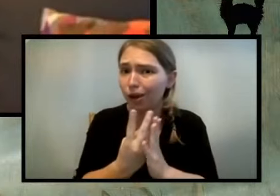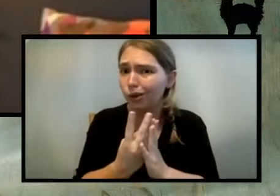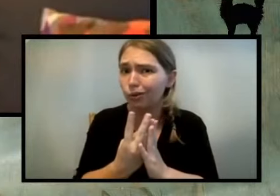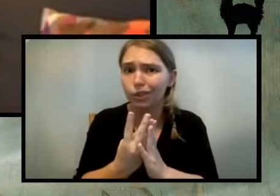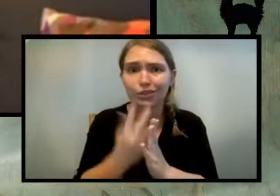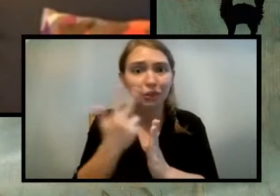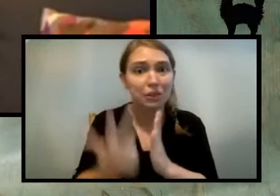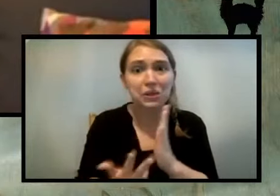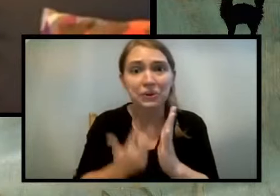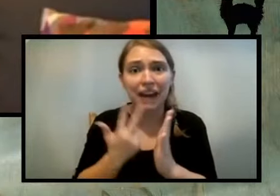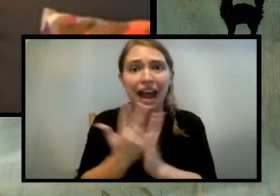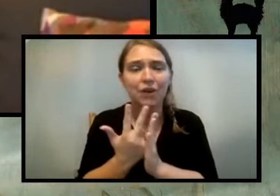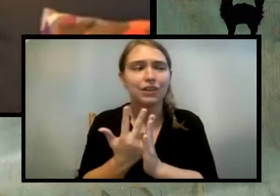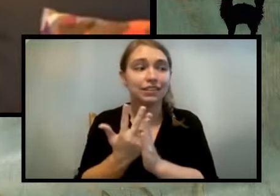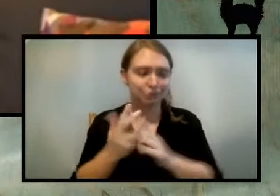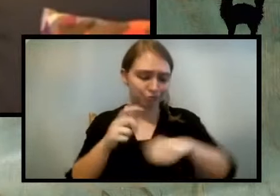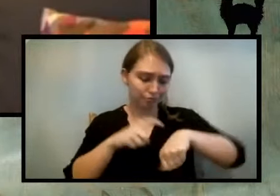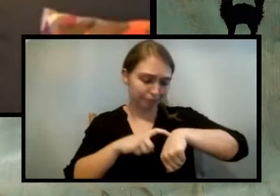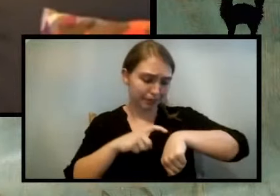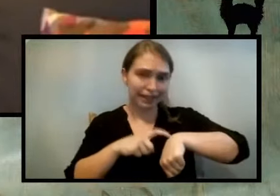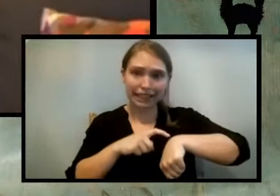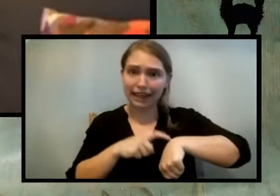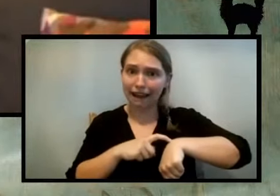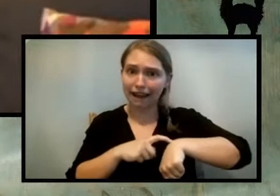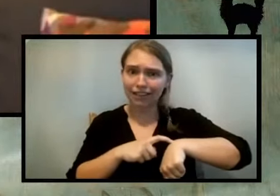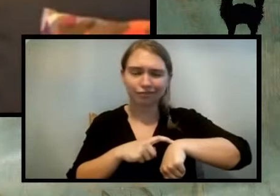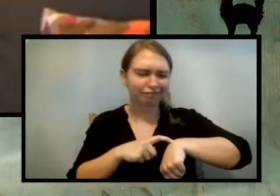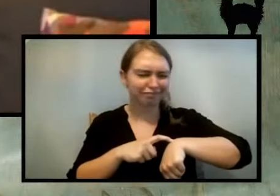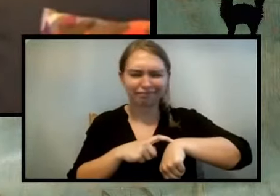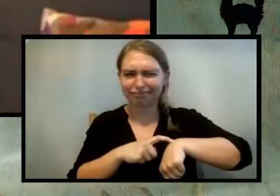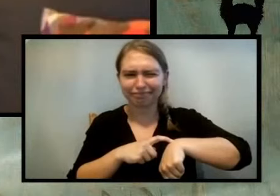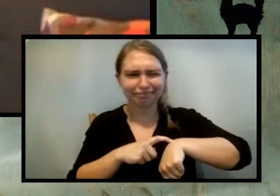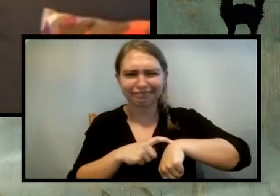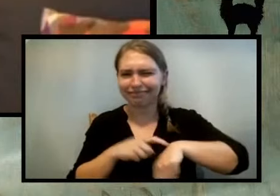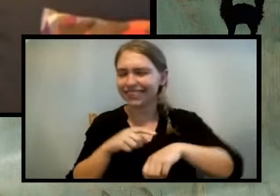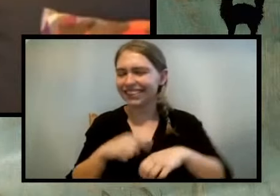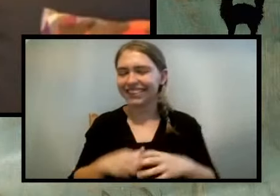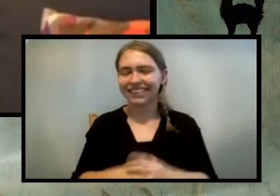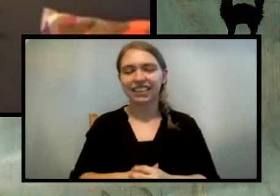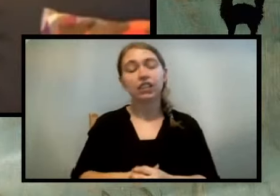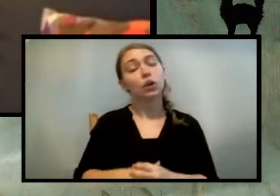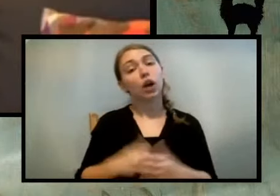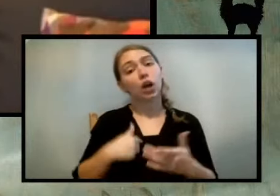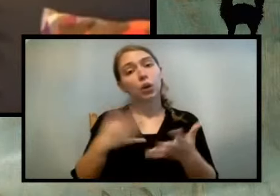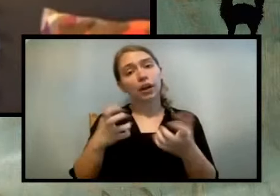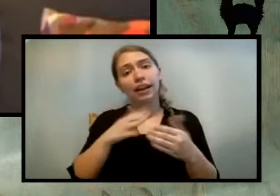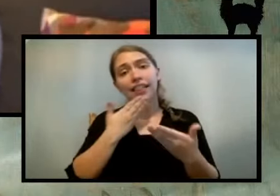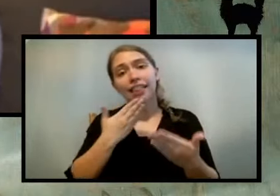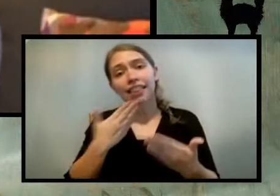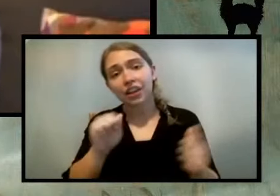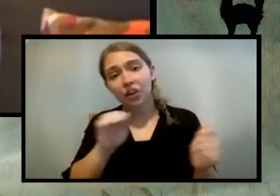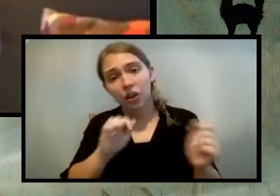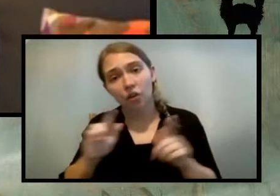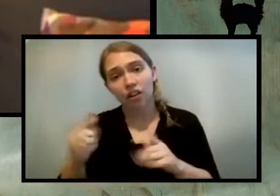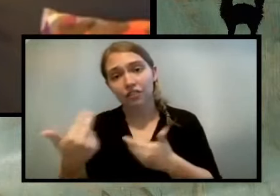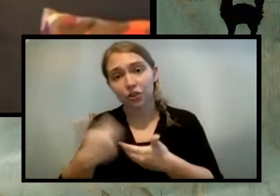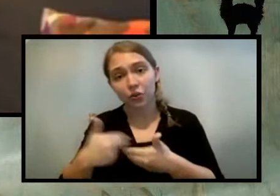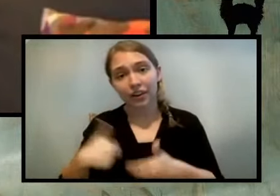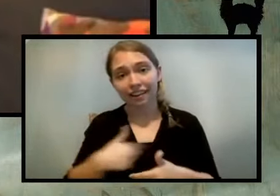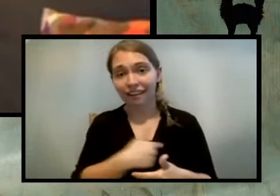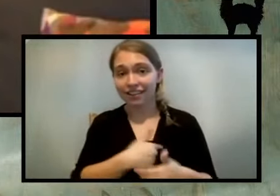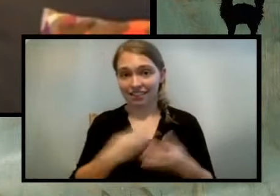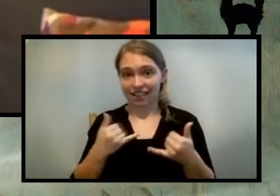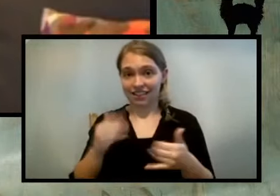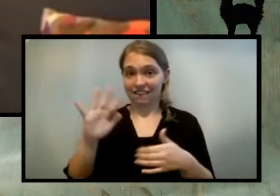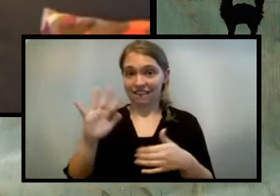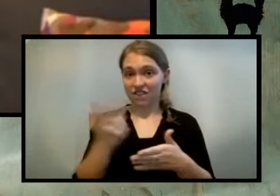but I don't think any of us have that much screen time stamina anymore. So I just want to thank everyone for joining us tonight. This is the fifth week of the